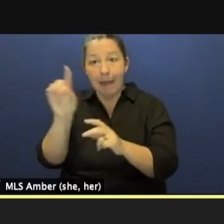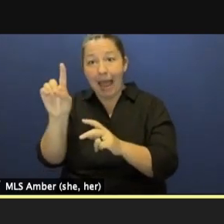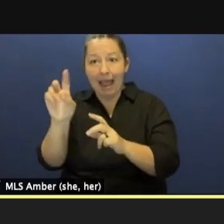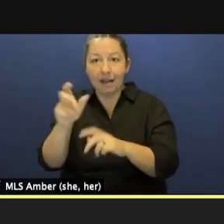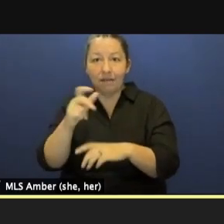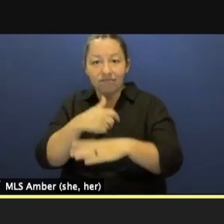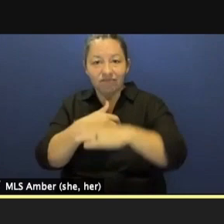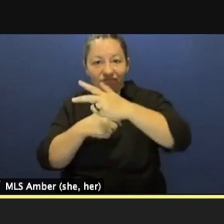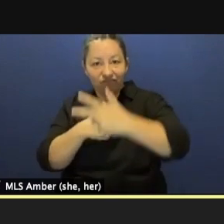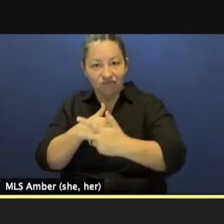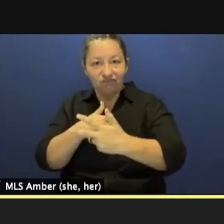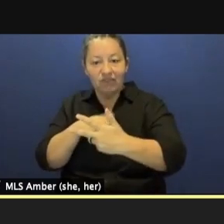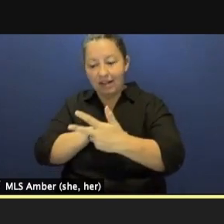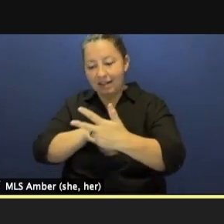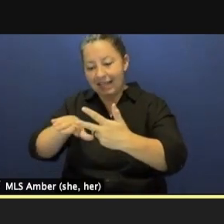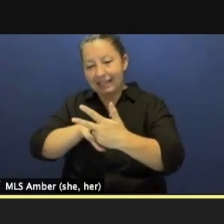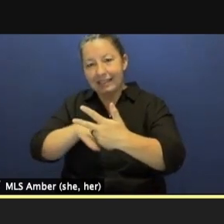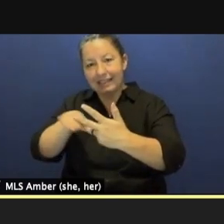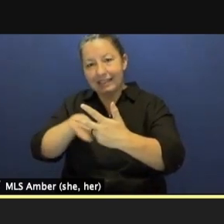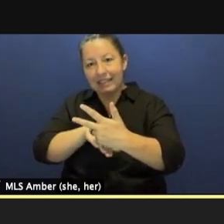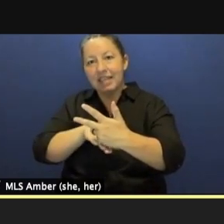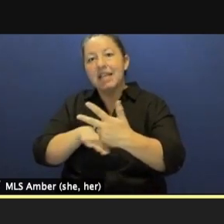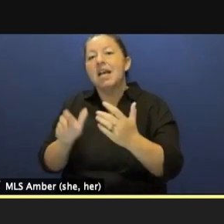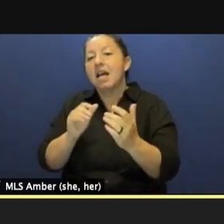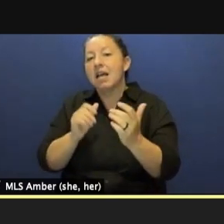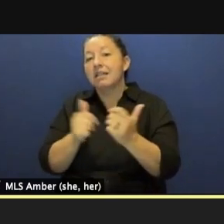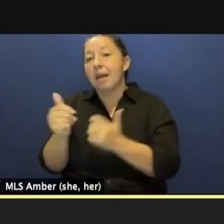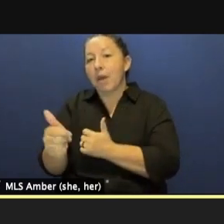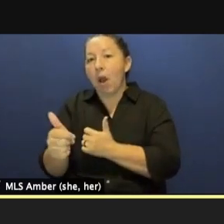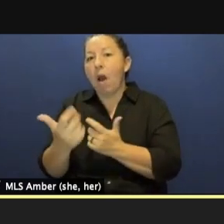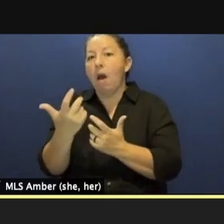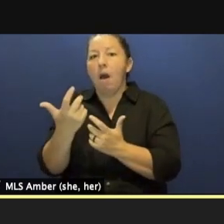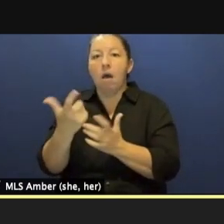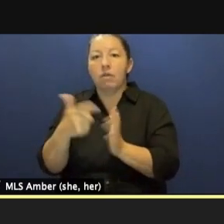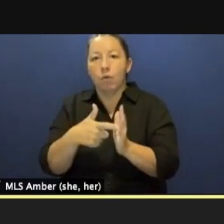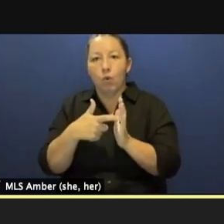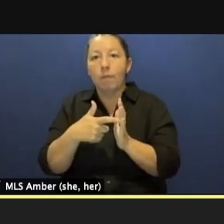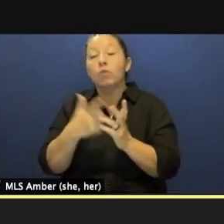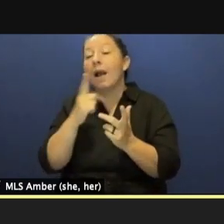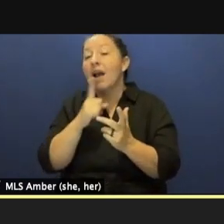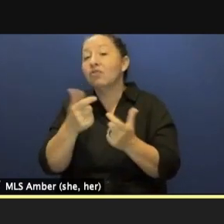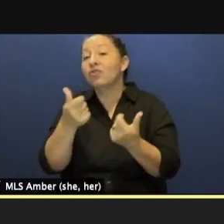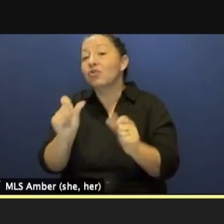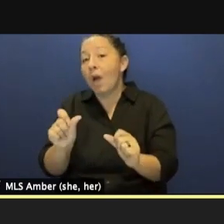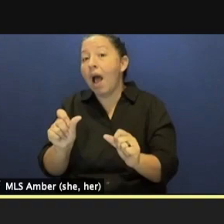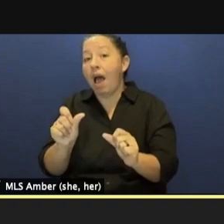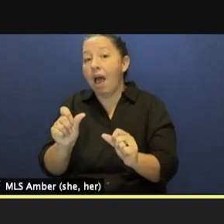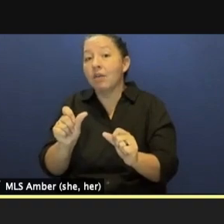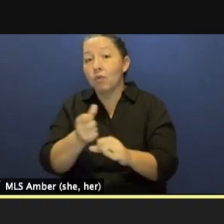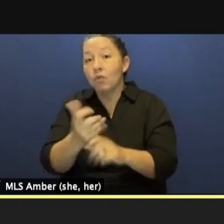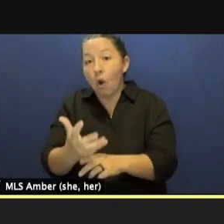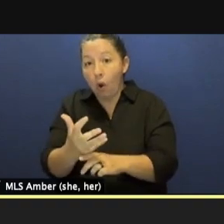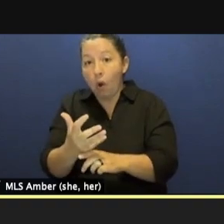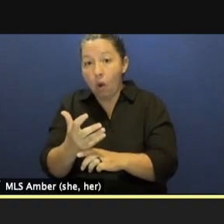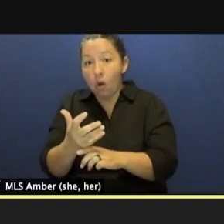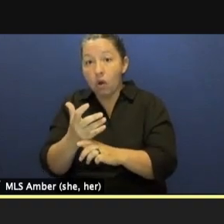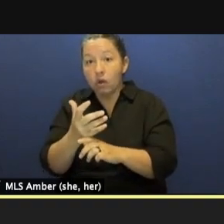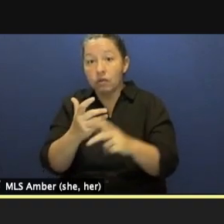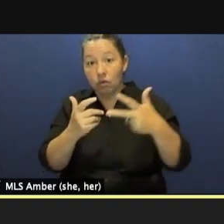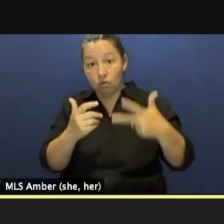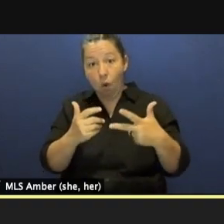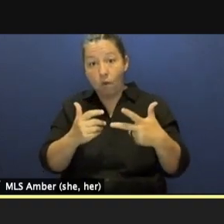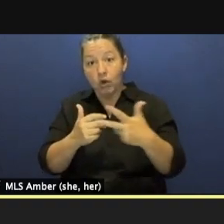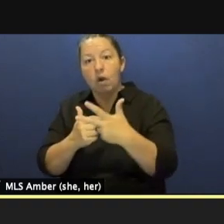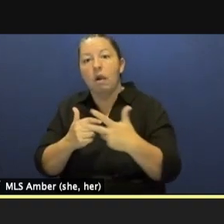the requirements performance of the rover. We're intentionally trying to get it to slip as we're moving up this angle, up